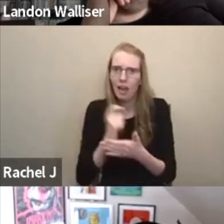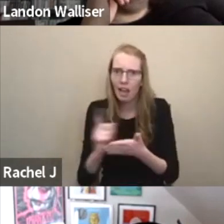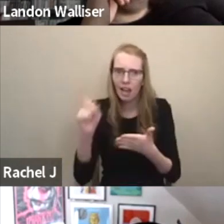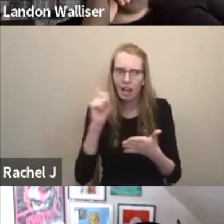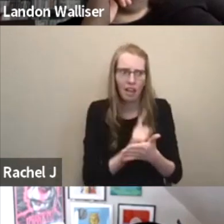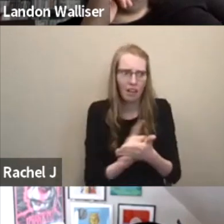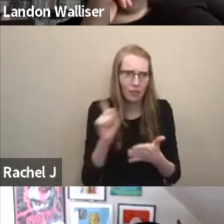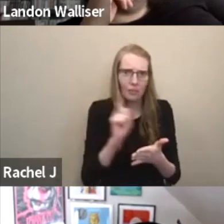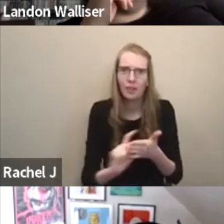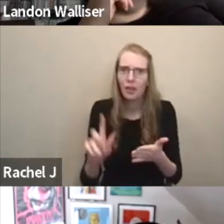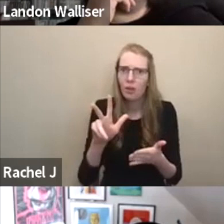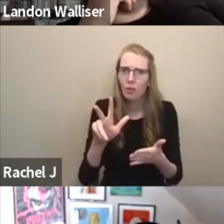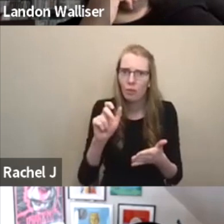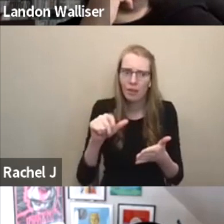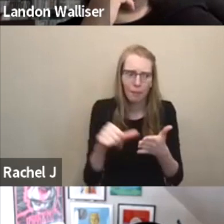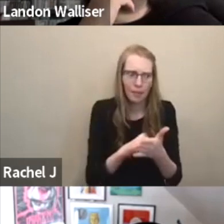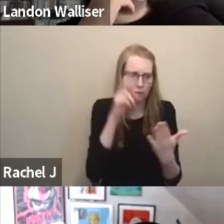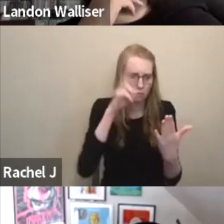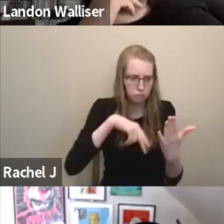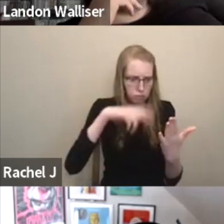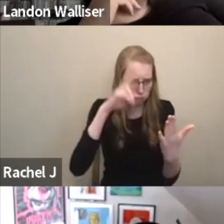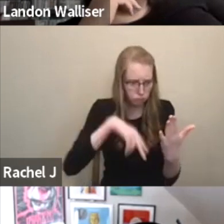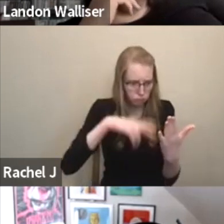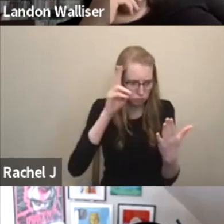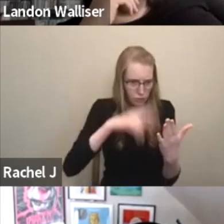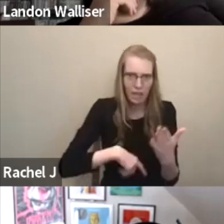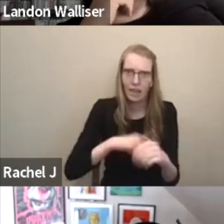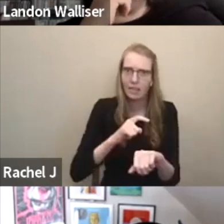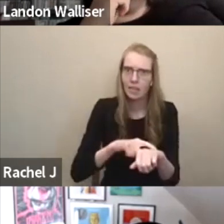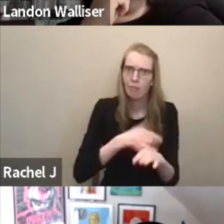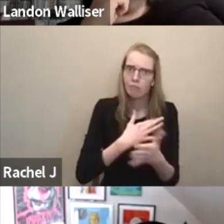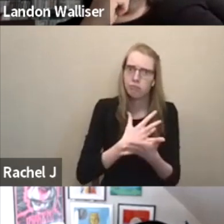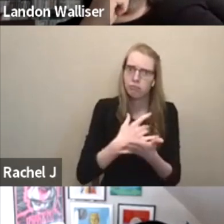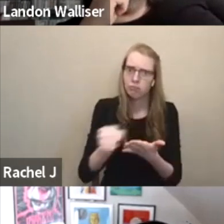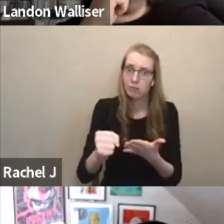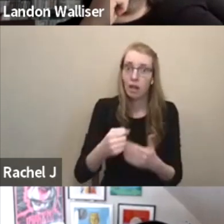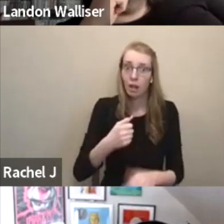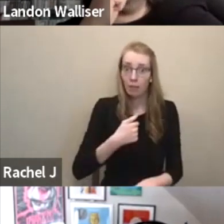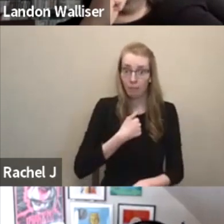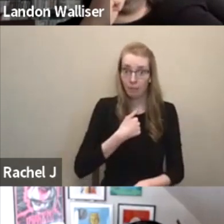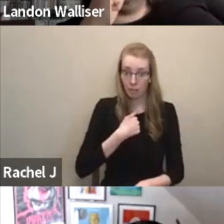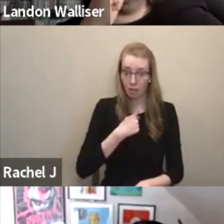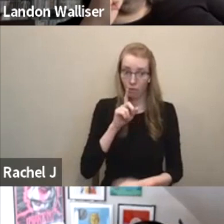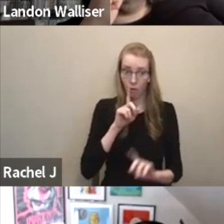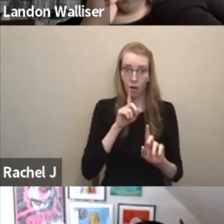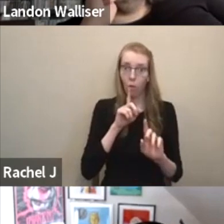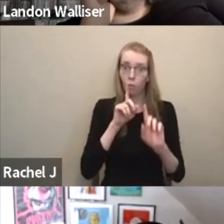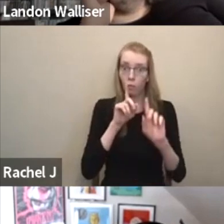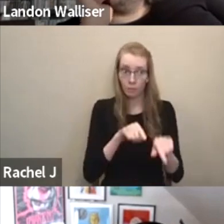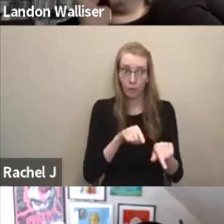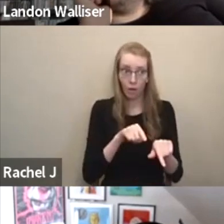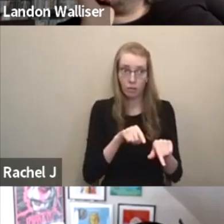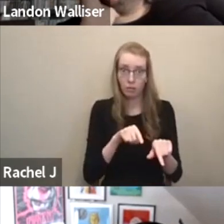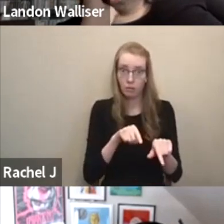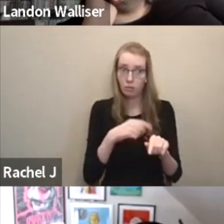Yep. And I did write responses for everybody, because I wasn't at that point the producer, and